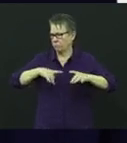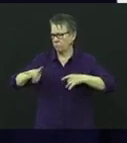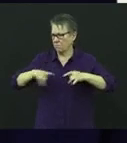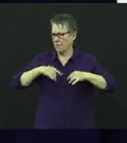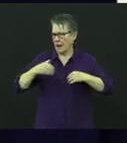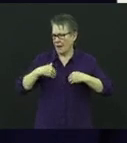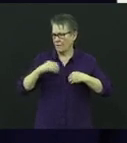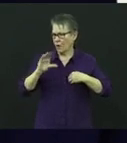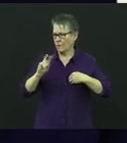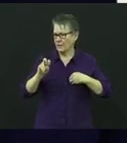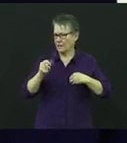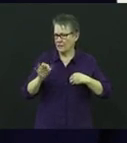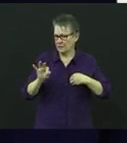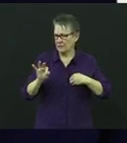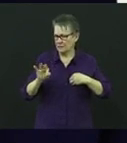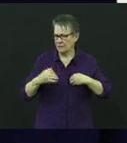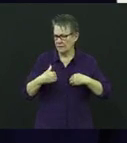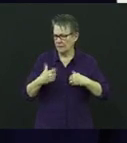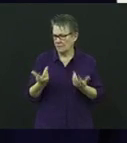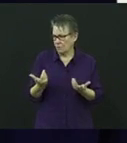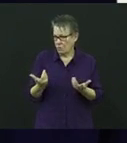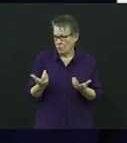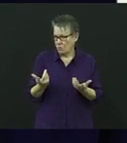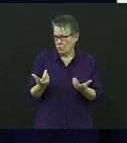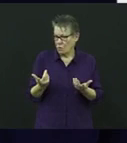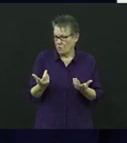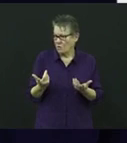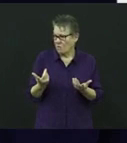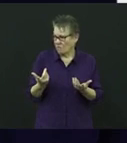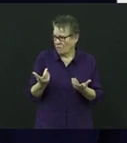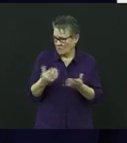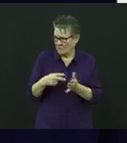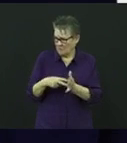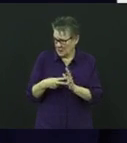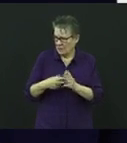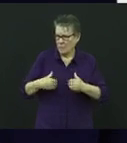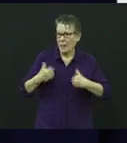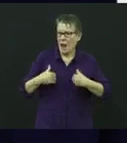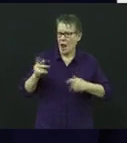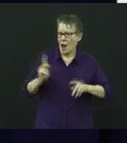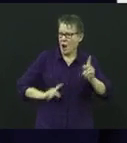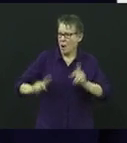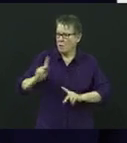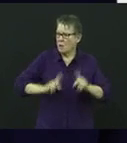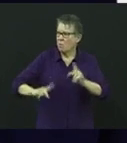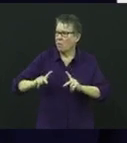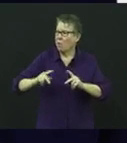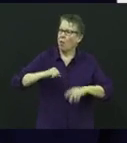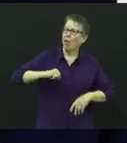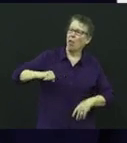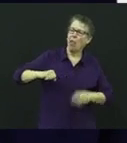from COVID-19. They also need to take steps to reduce their risk of exposure.